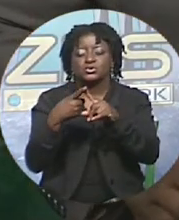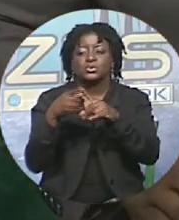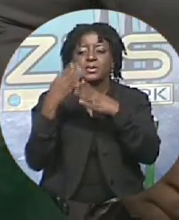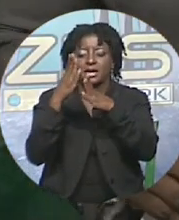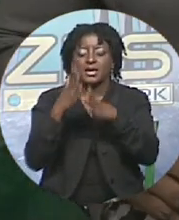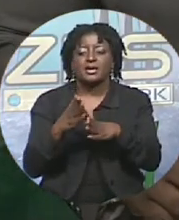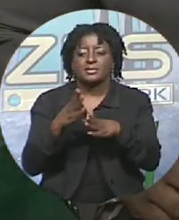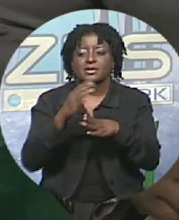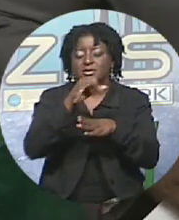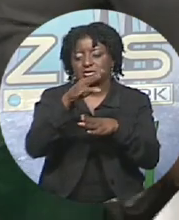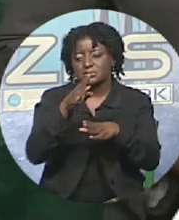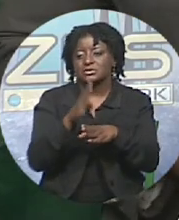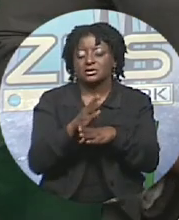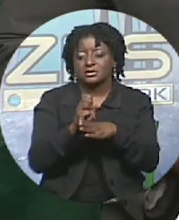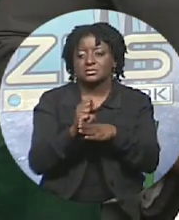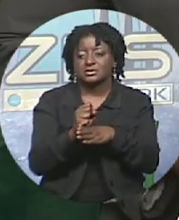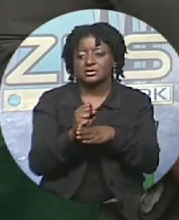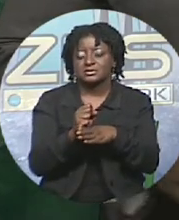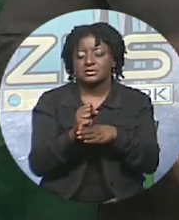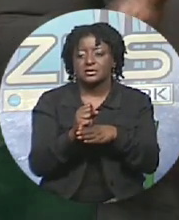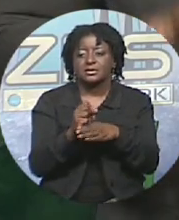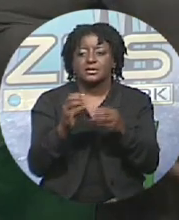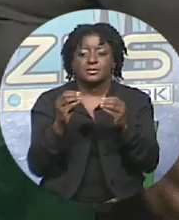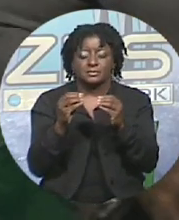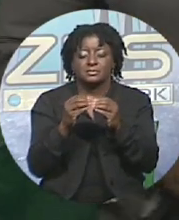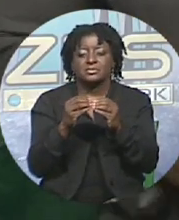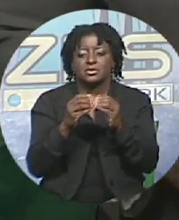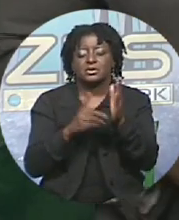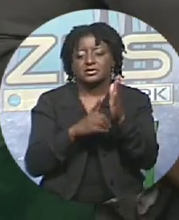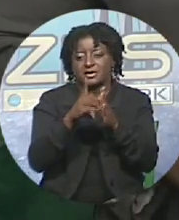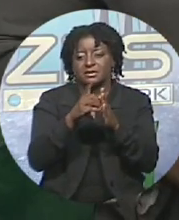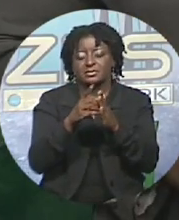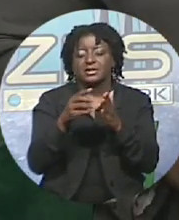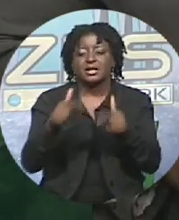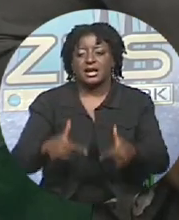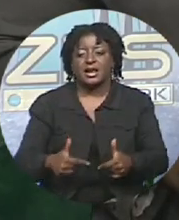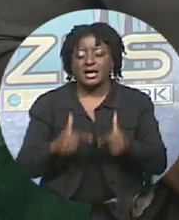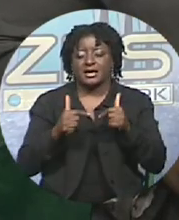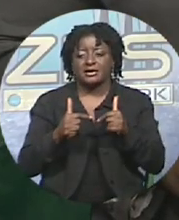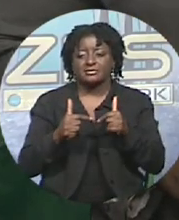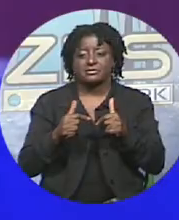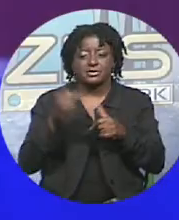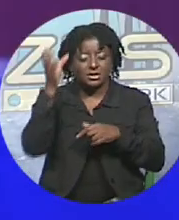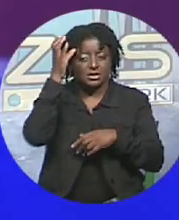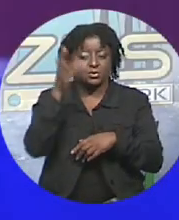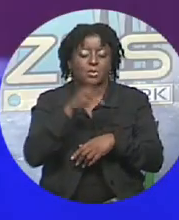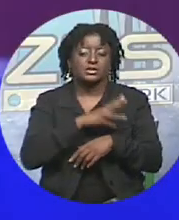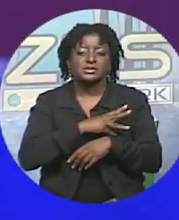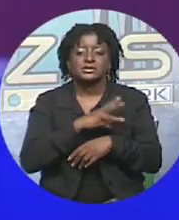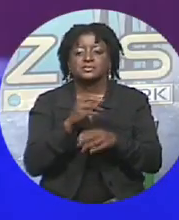story will continue to unfold and develop all week. But that's the latest here, live in the newsroom. Clint Watson, back to you. Thanks so much, Clint.